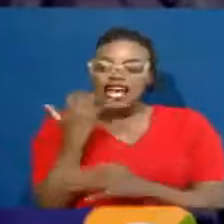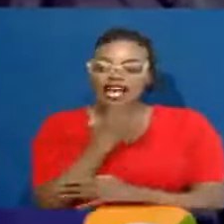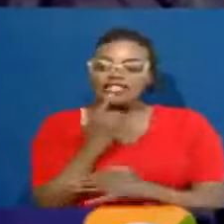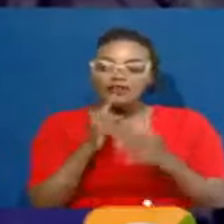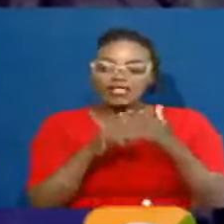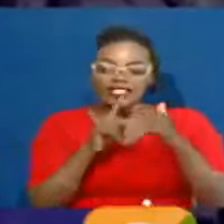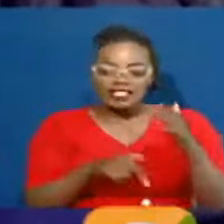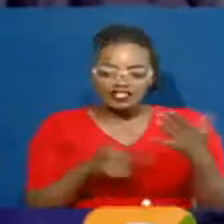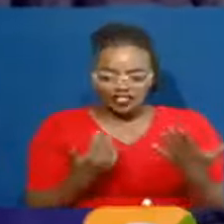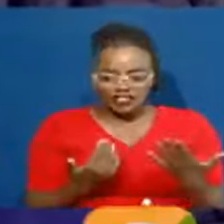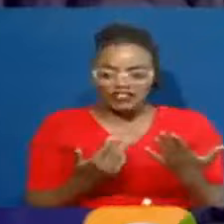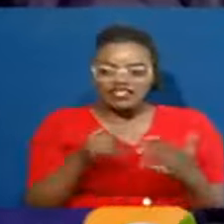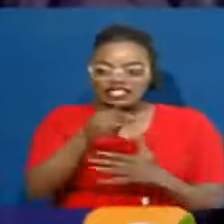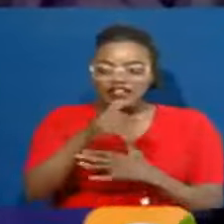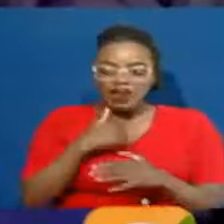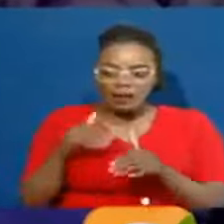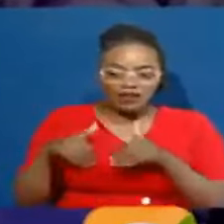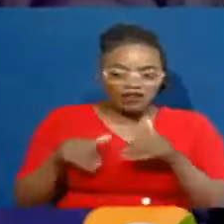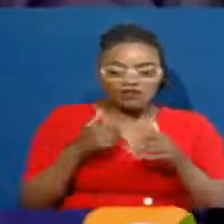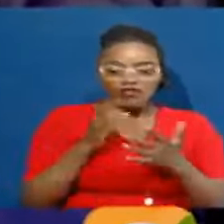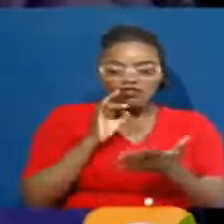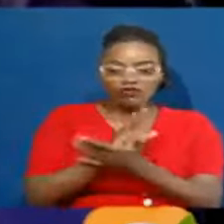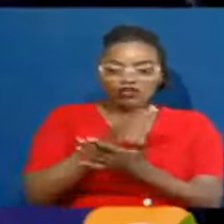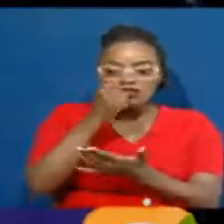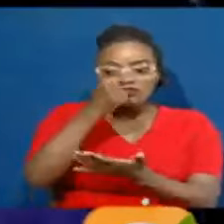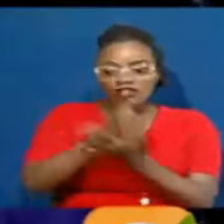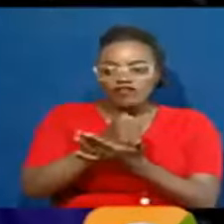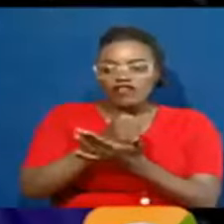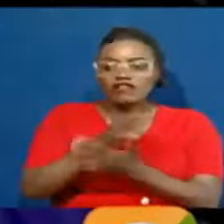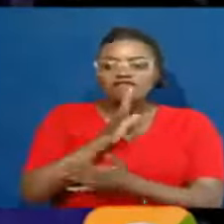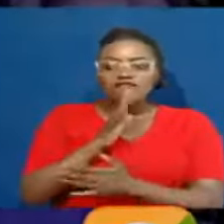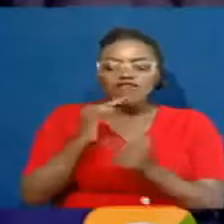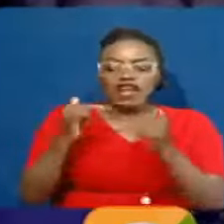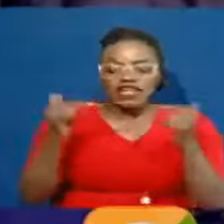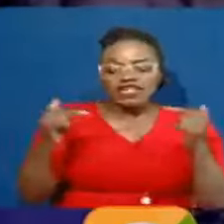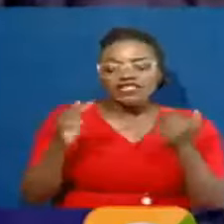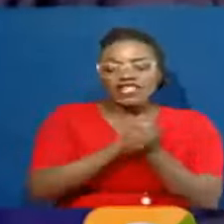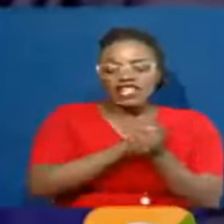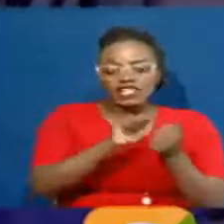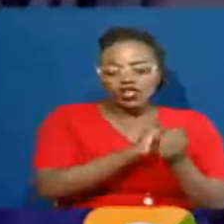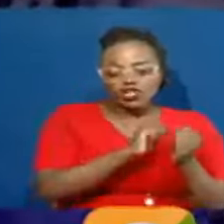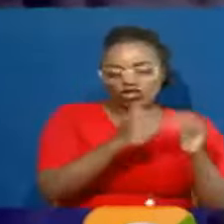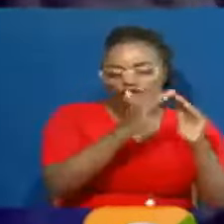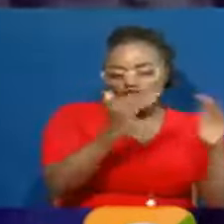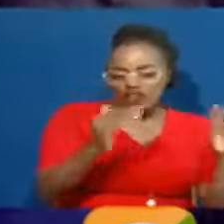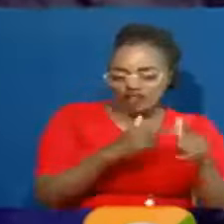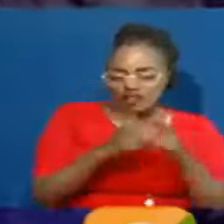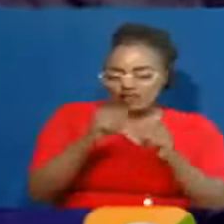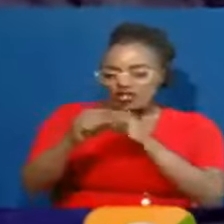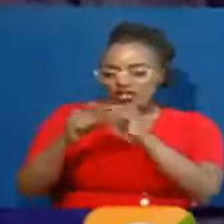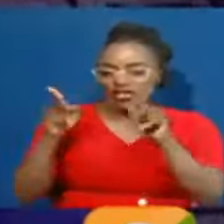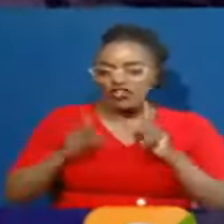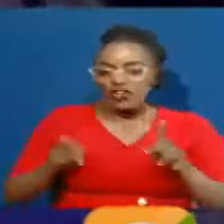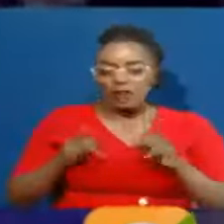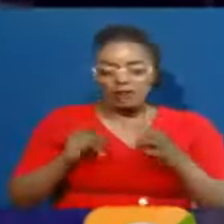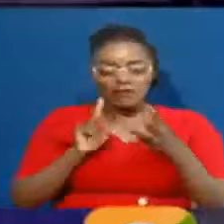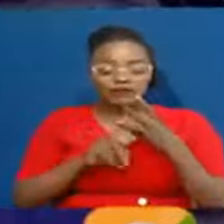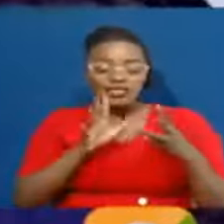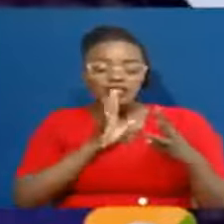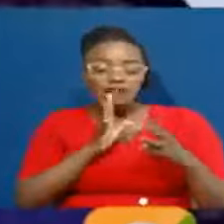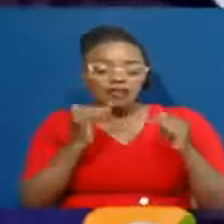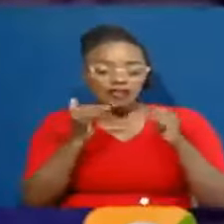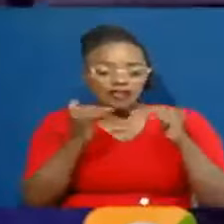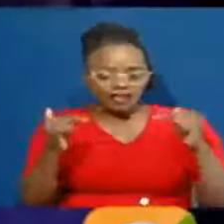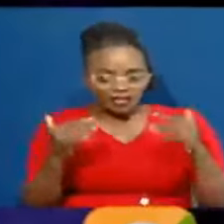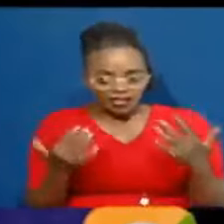said he's being hounded out of office for speaking against demolitions, for speaking about extrajudicial killings, for speaking